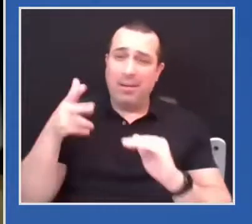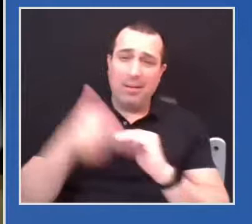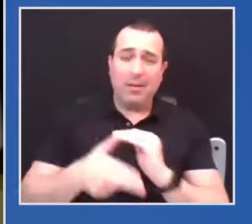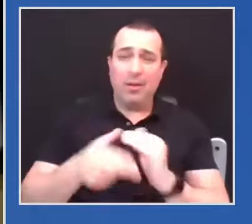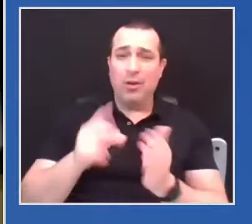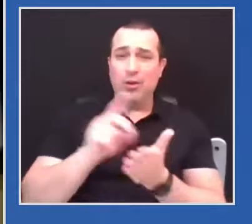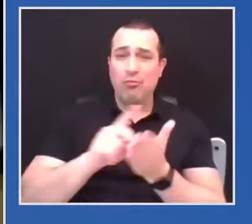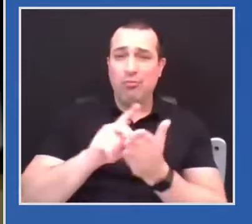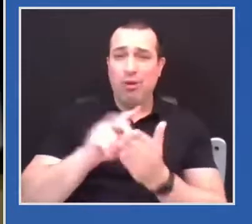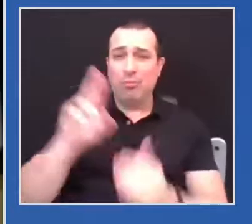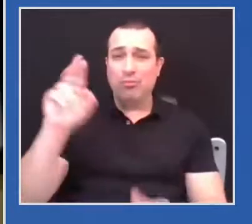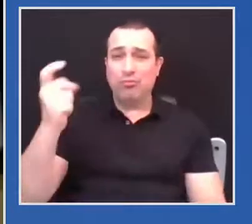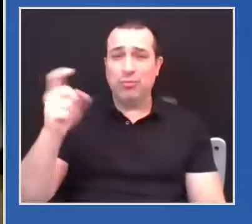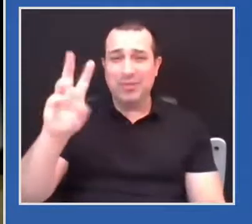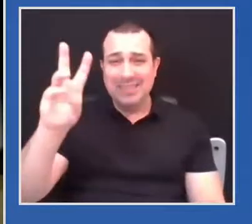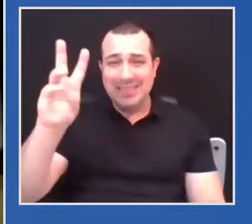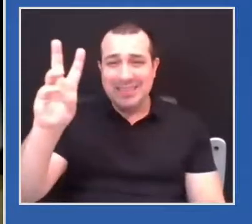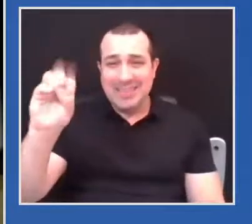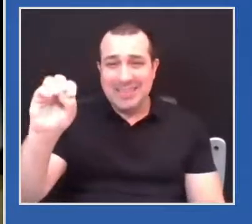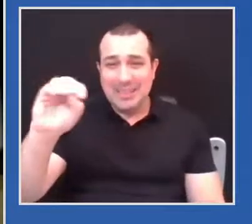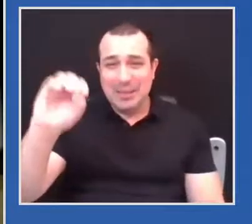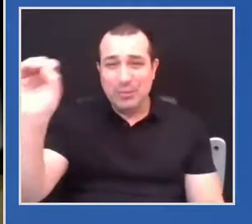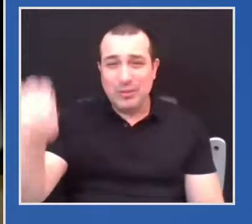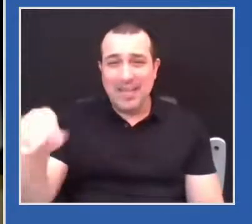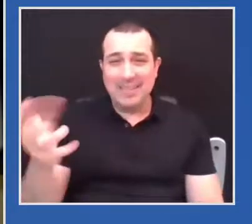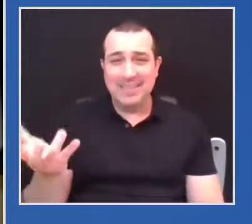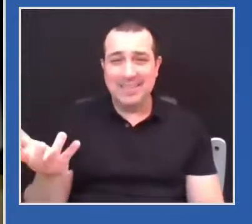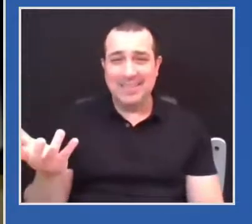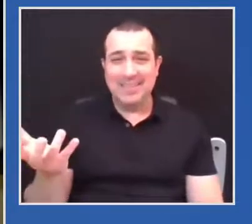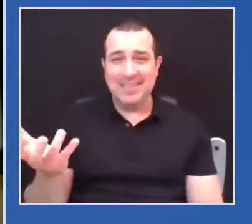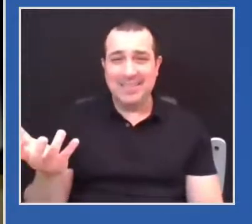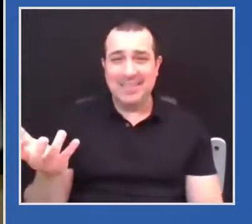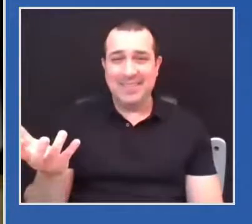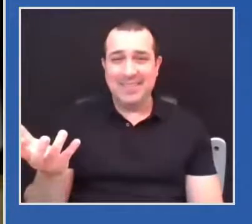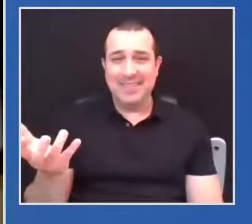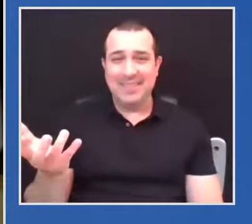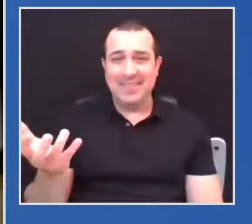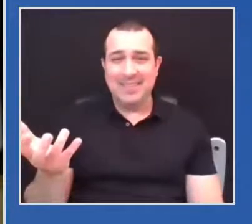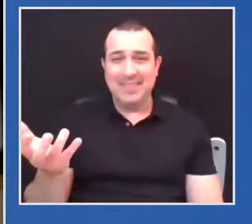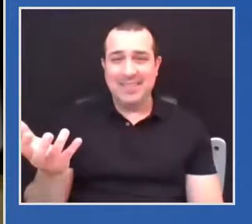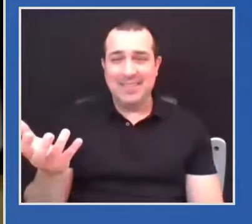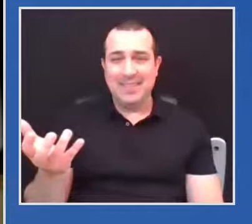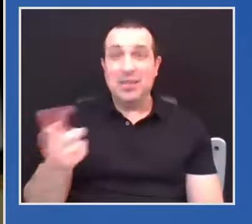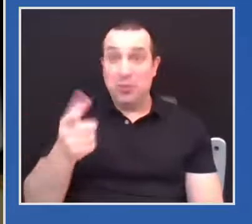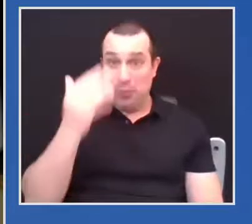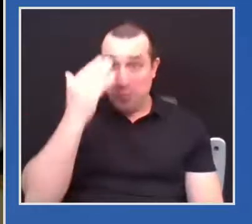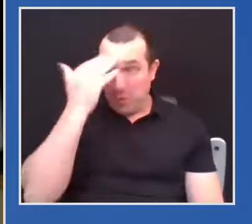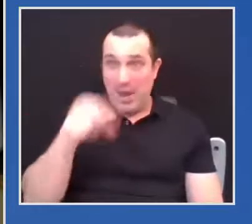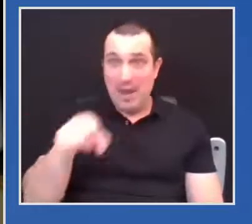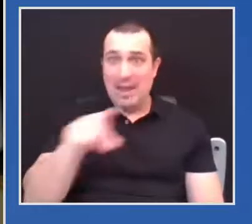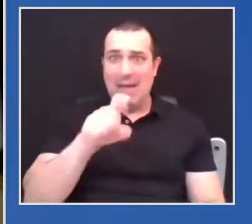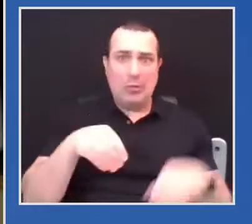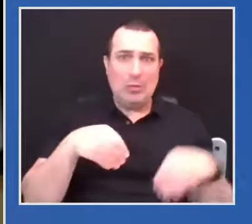60%. How many of you know somebody who's had to sell things just to get the drugs that have gone up